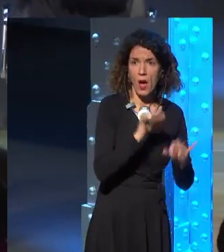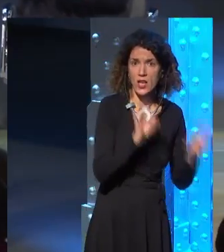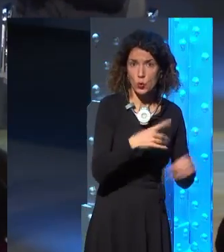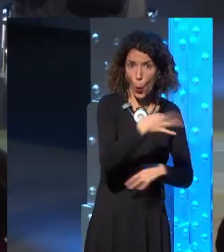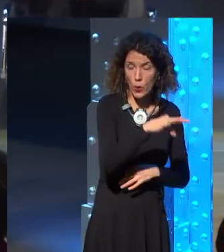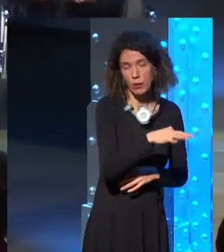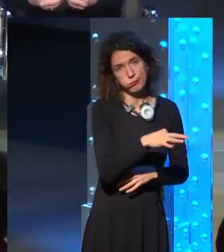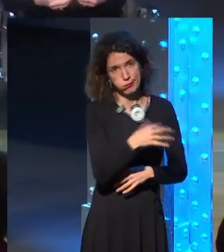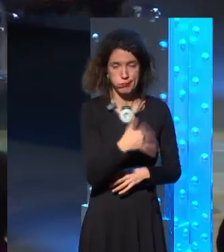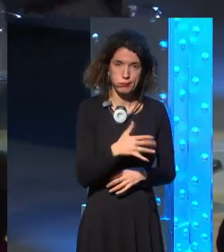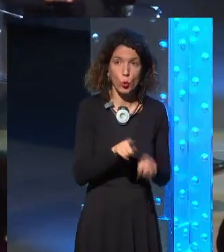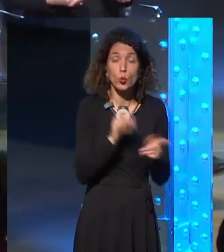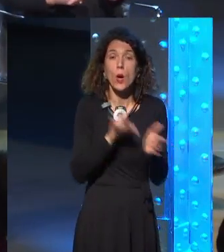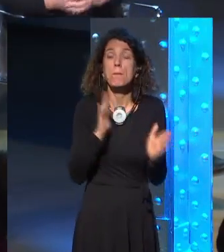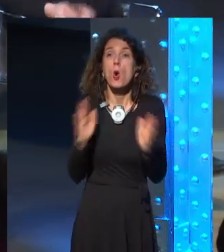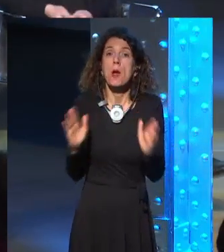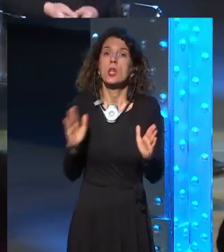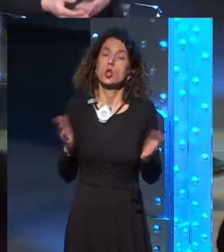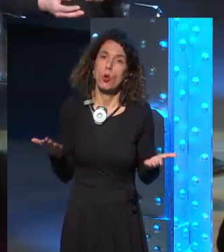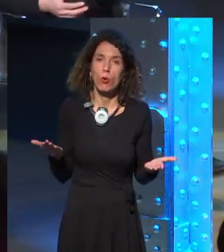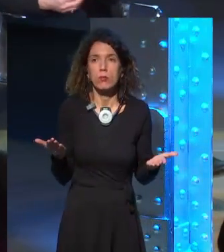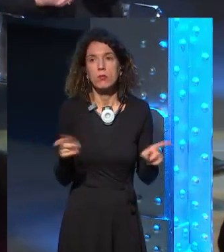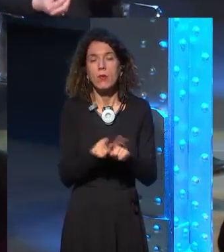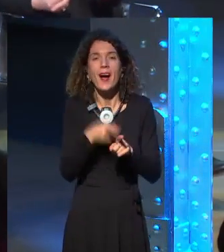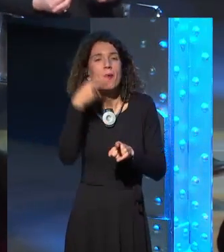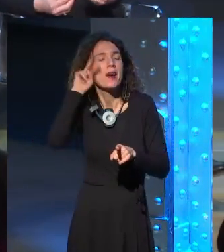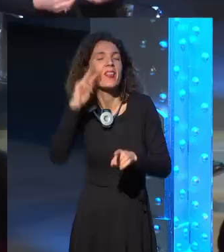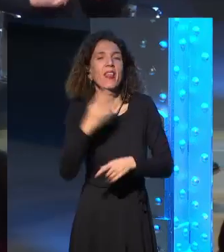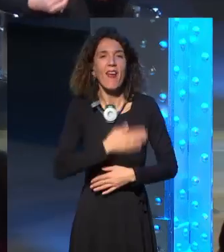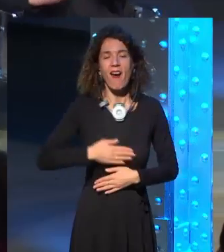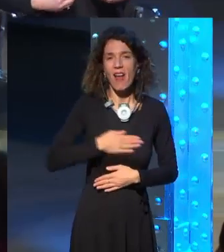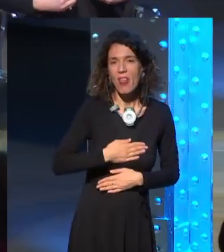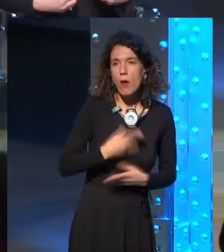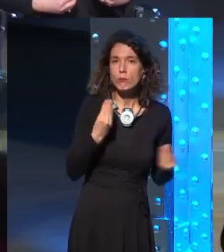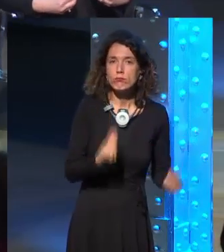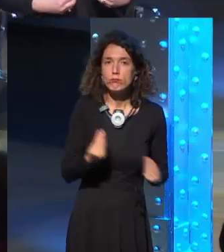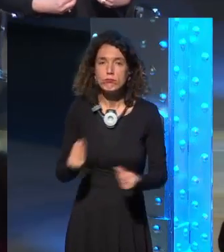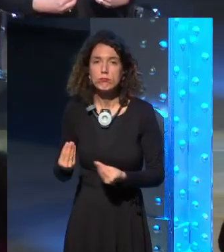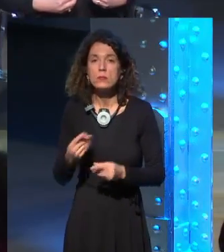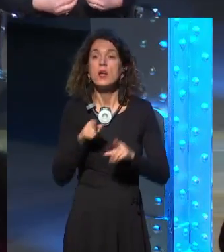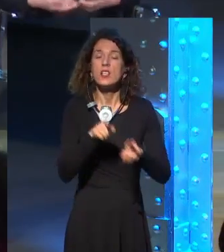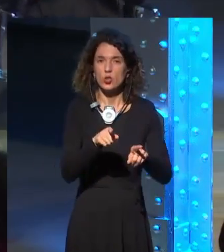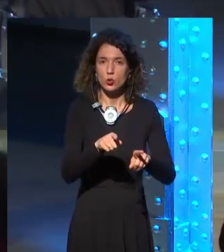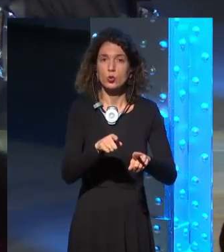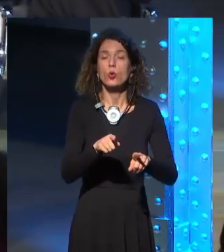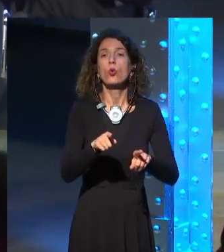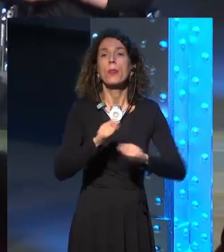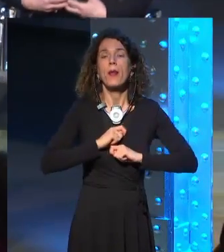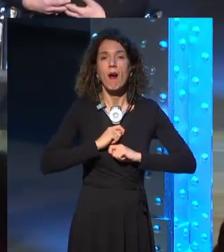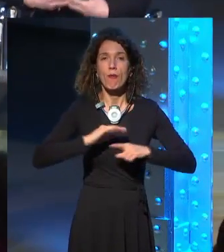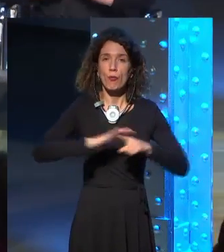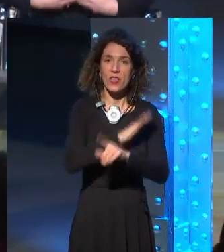of positive affect, or these pleasurable experiences, certainly have a health effect on us. It works as